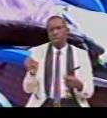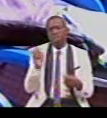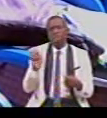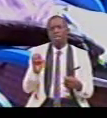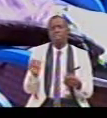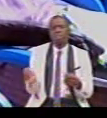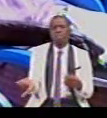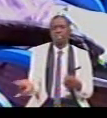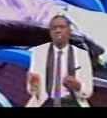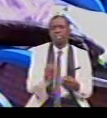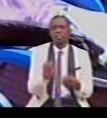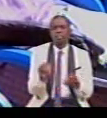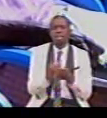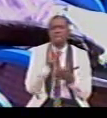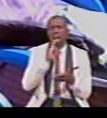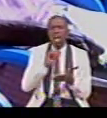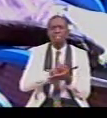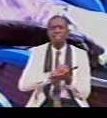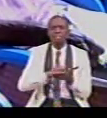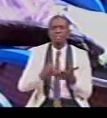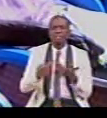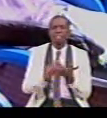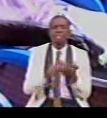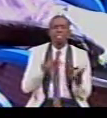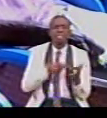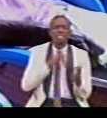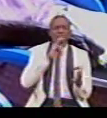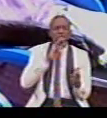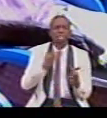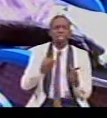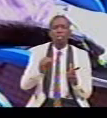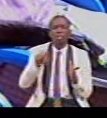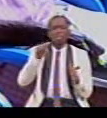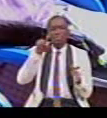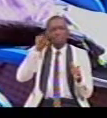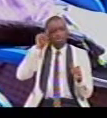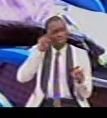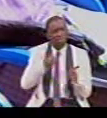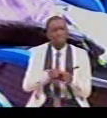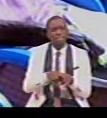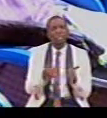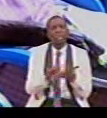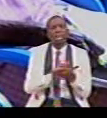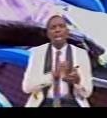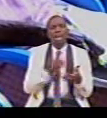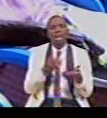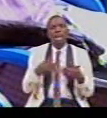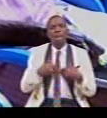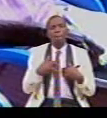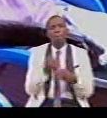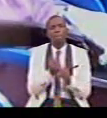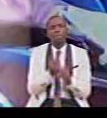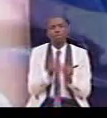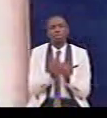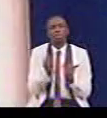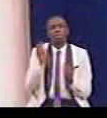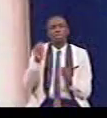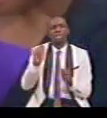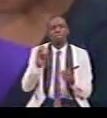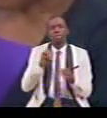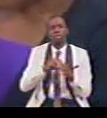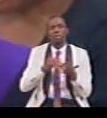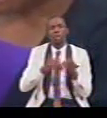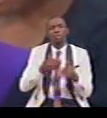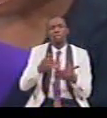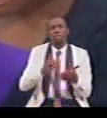that I will make of them after those days since the Lord I will put my laws in their